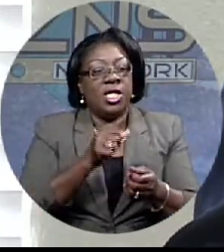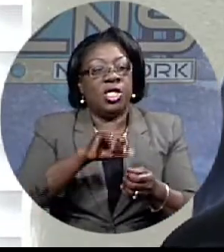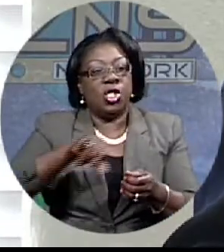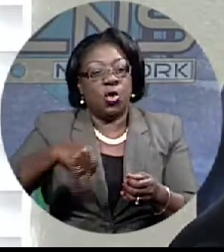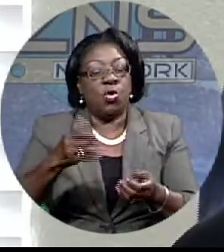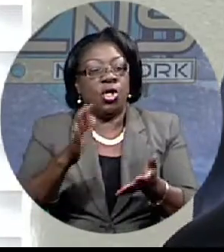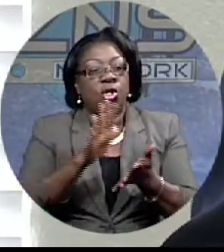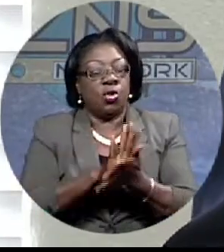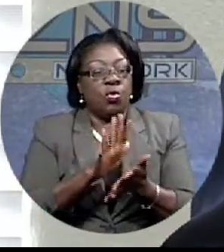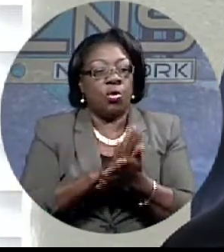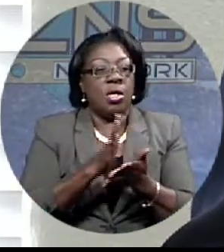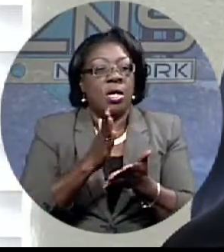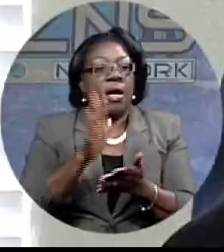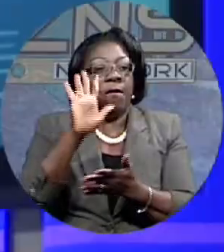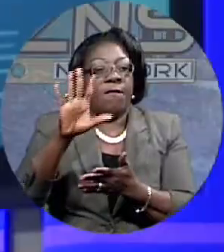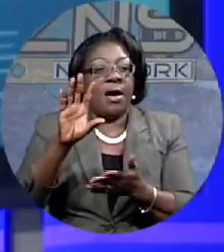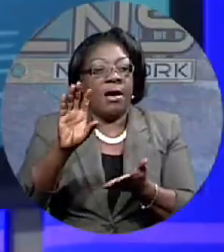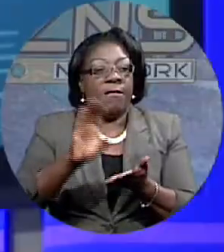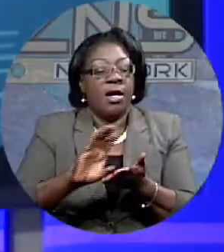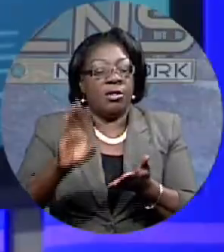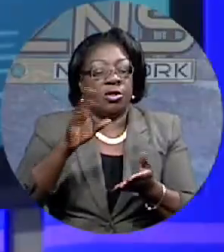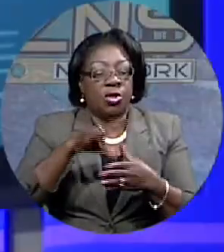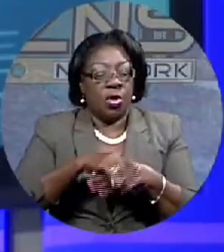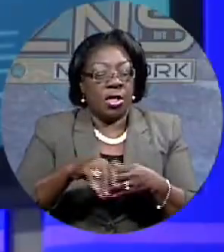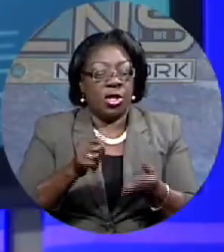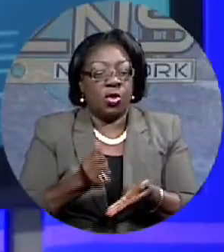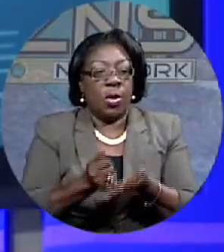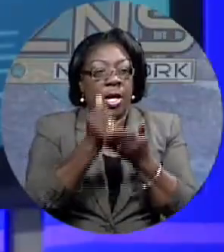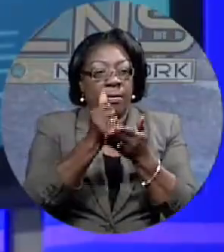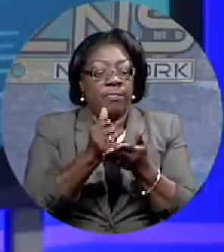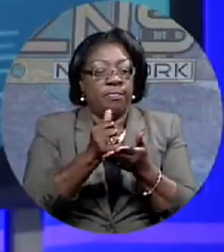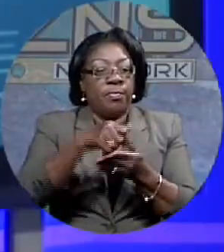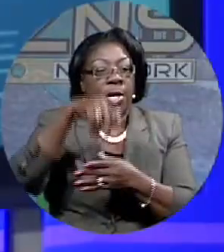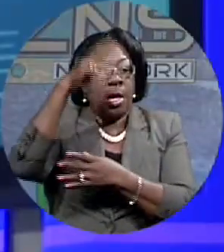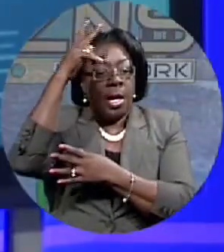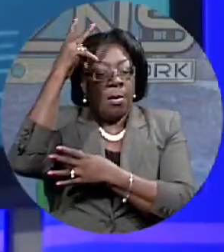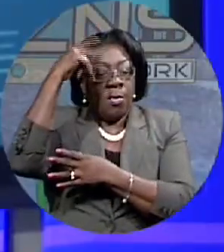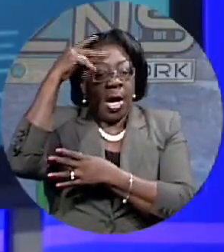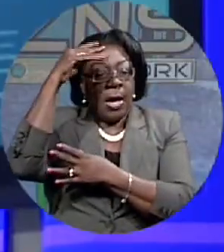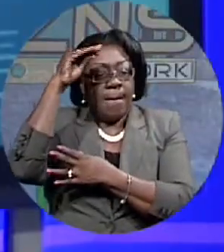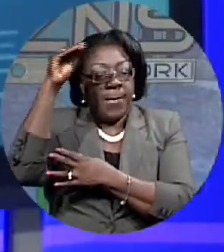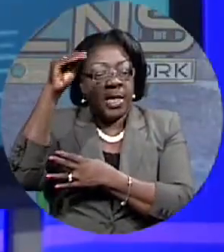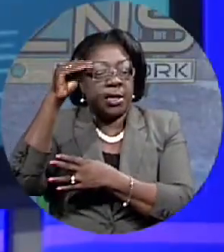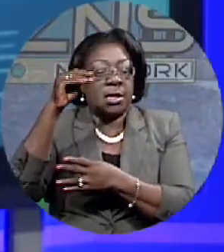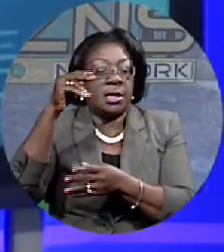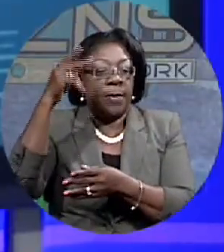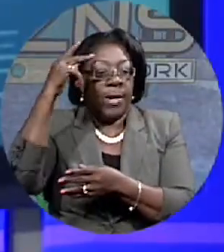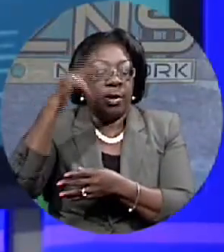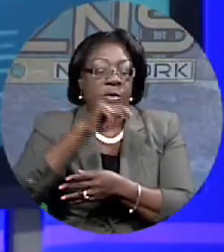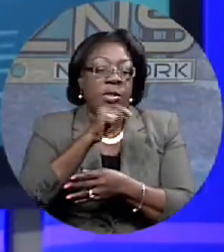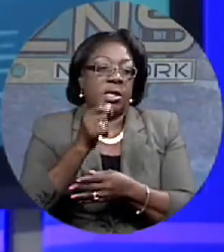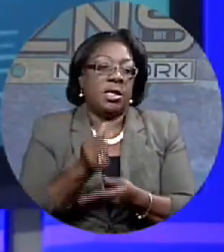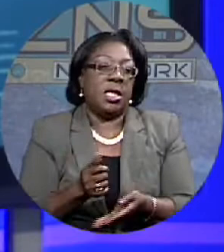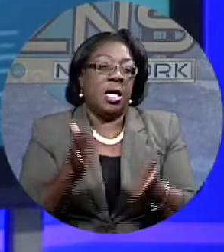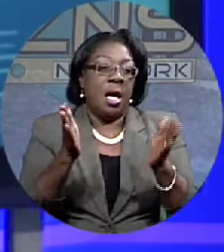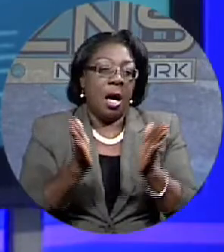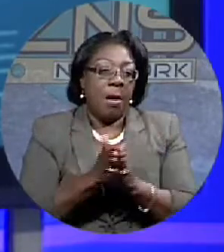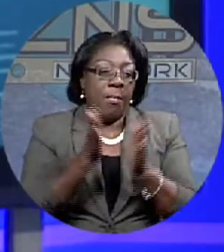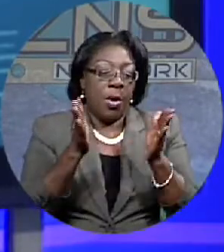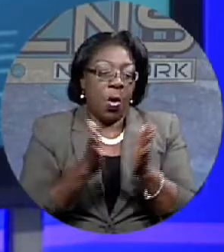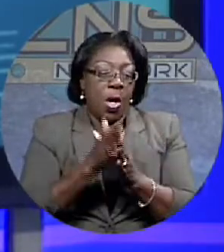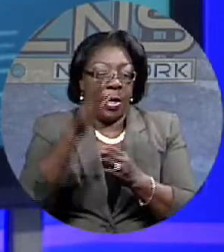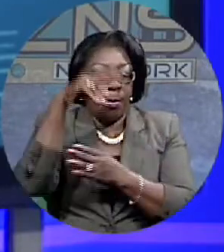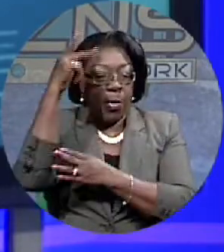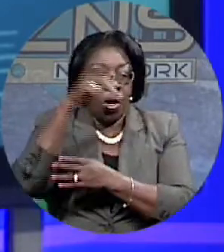assist with their program. Prime Minister Perry Christie applauded businessman and humanitarian Paul Smith for giving